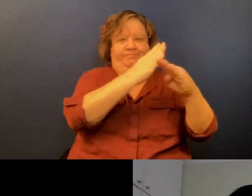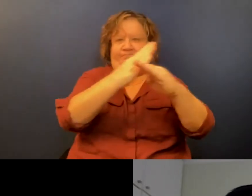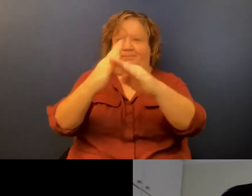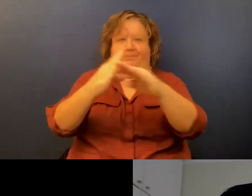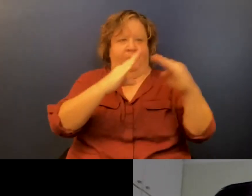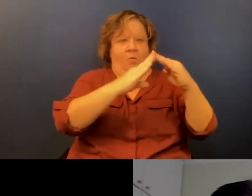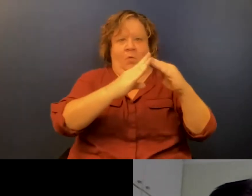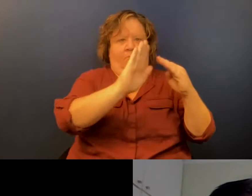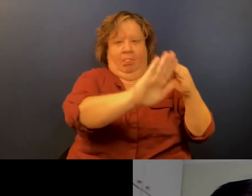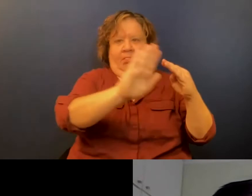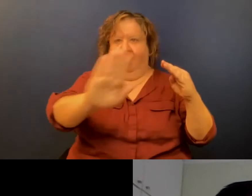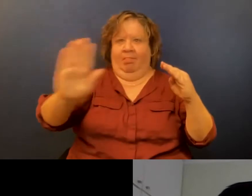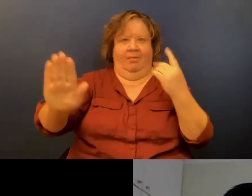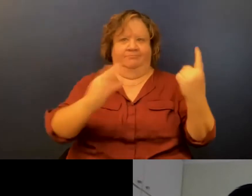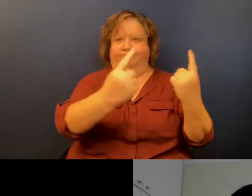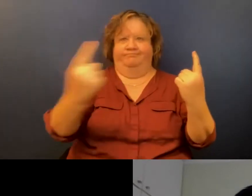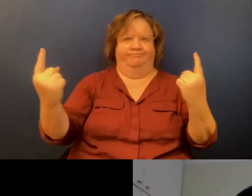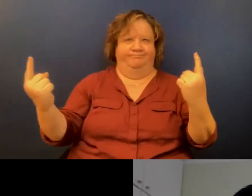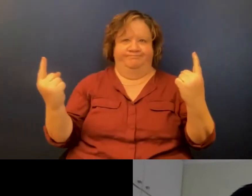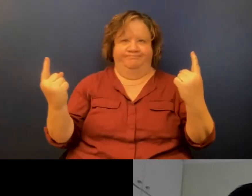of meeting virtually.